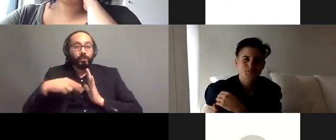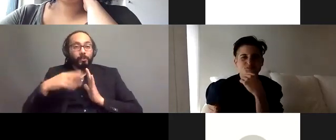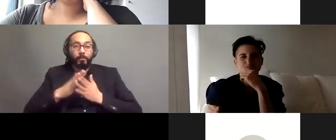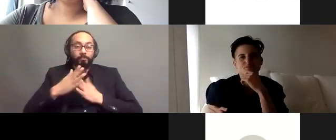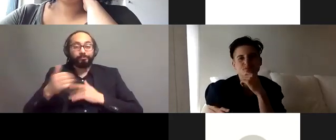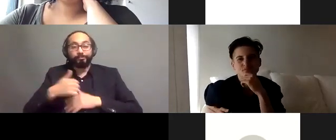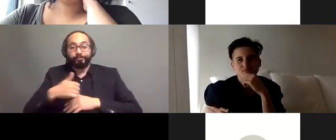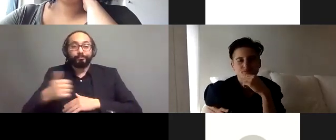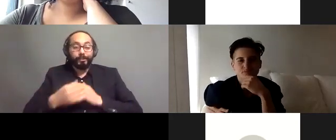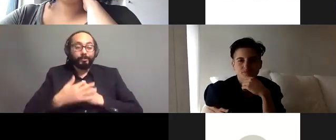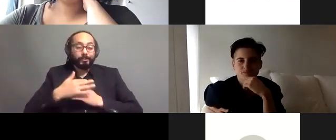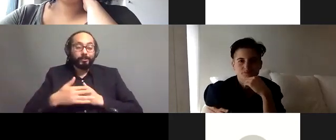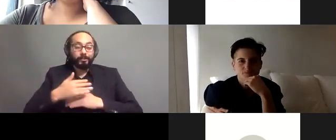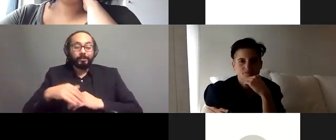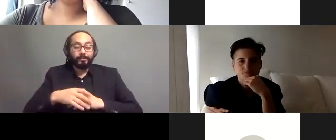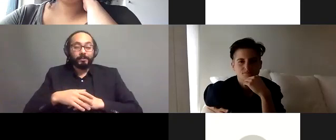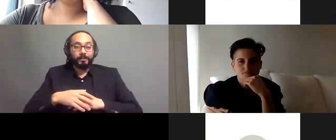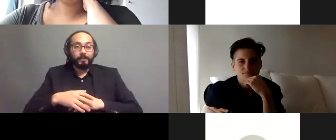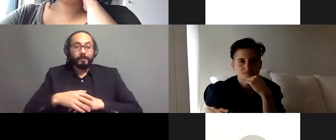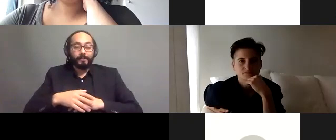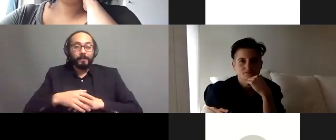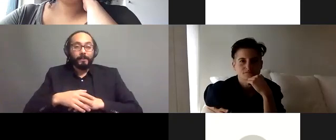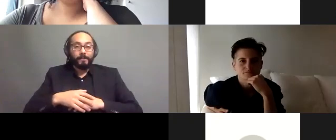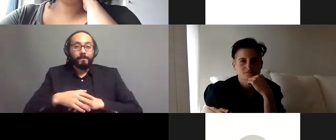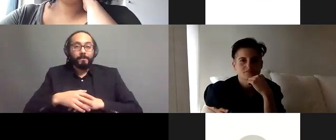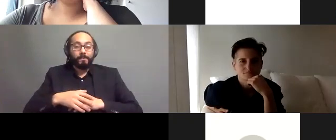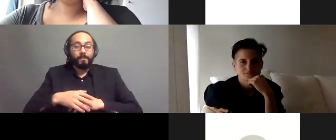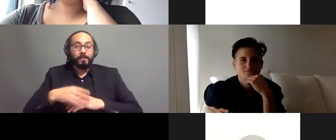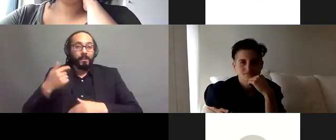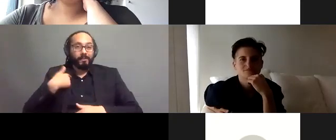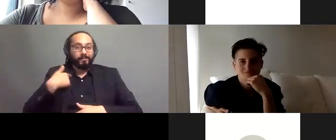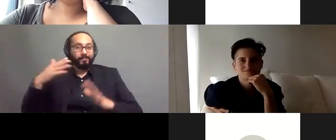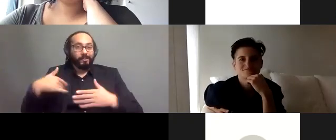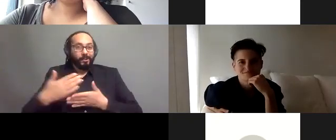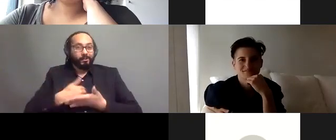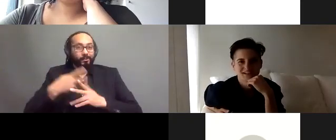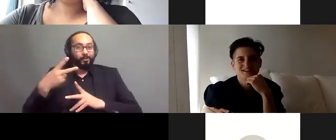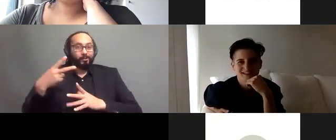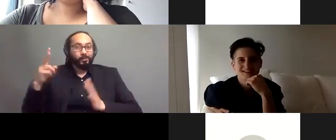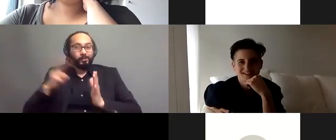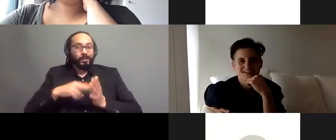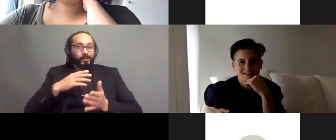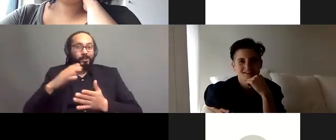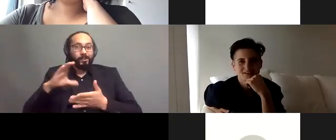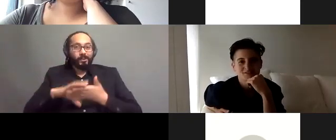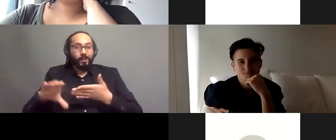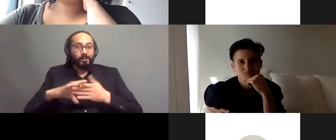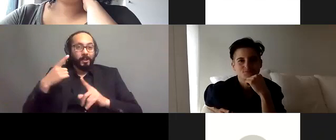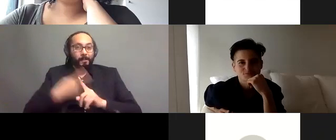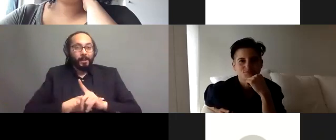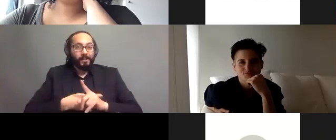similar to what Van said, like, I don't think I've made $2,000 a month in 3 years, and I work 5 to 7